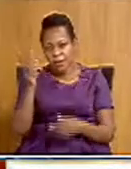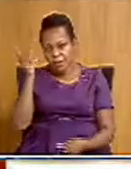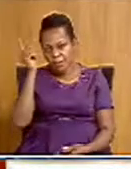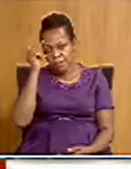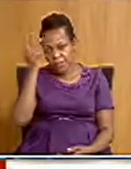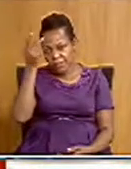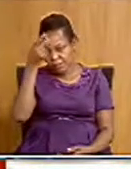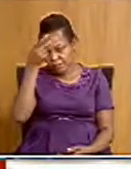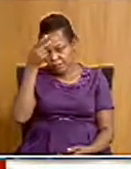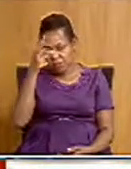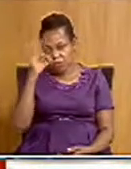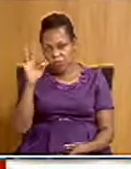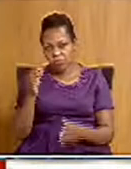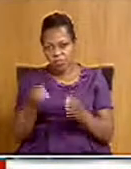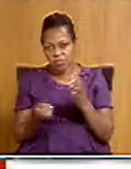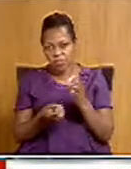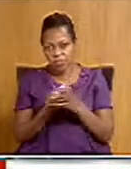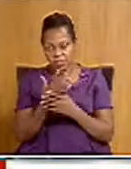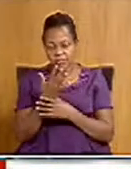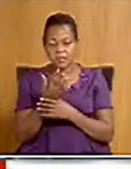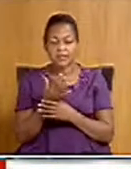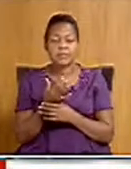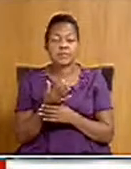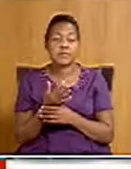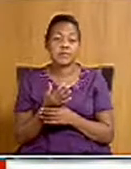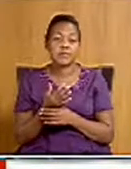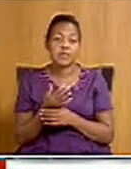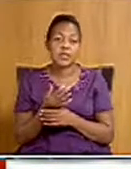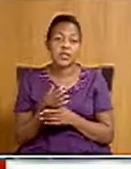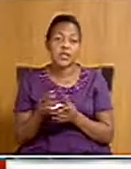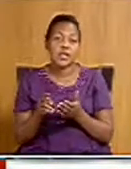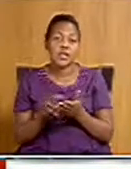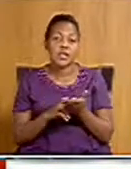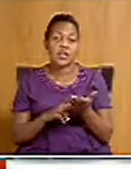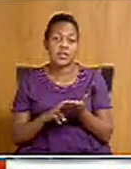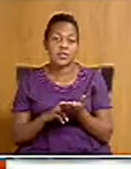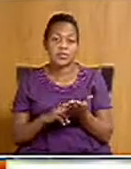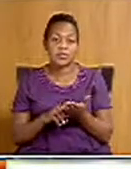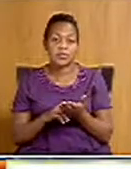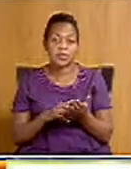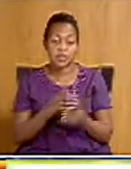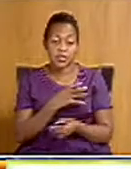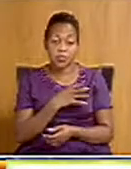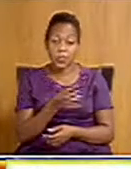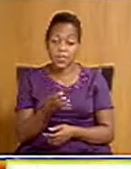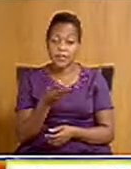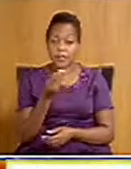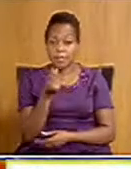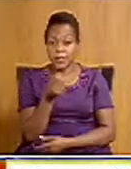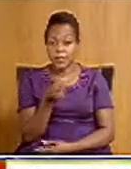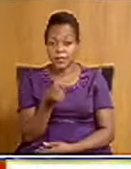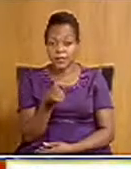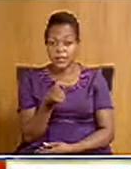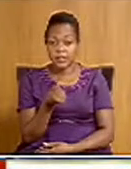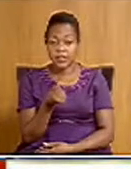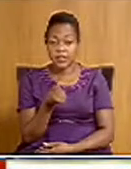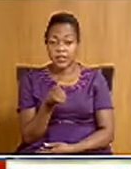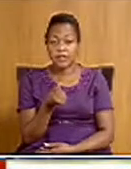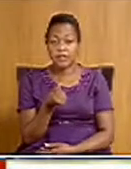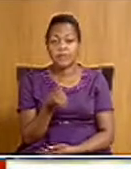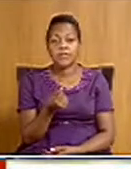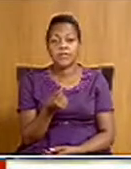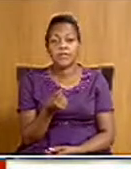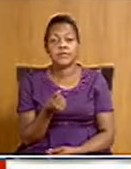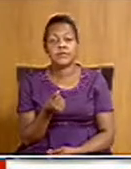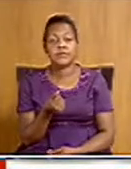creating and properly using the wealth funds, such as